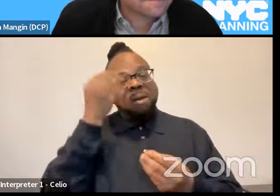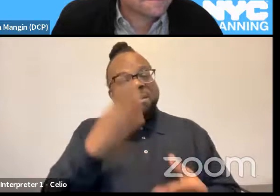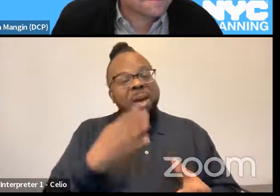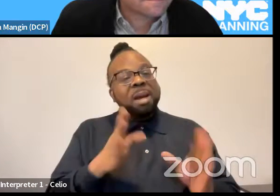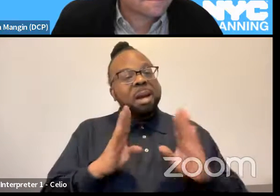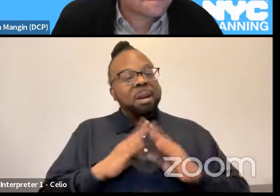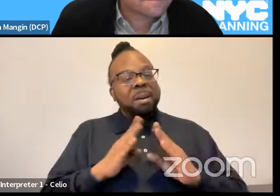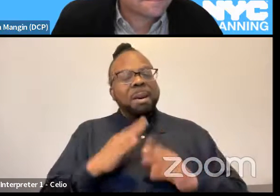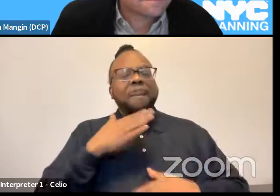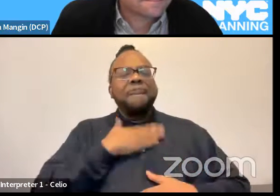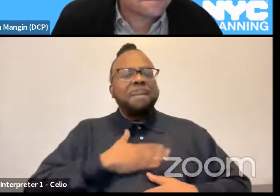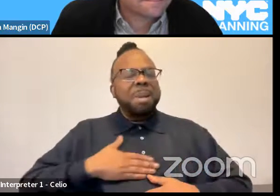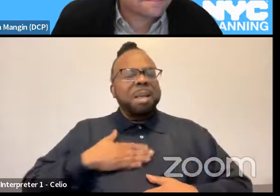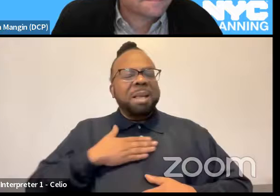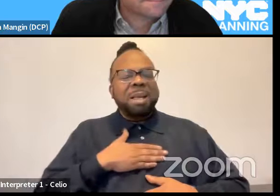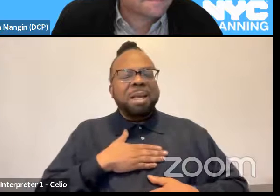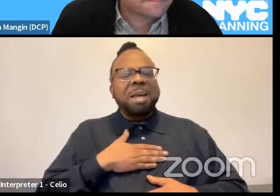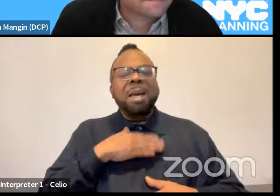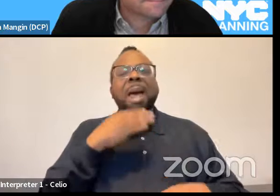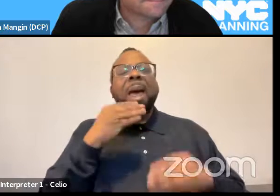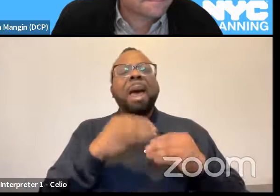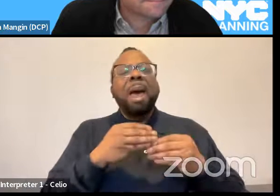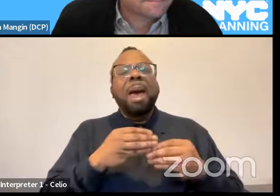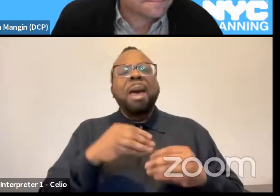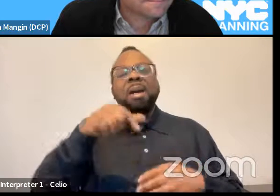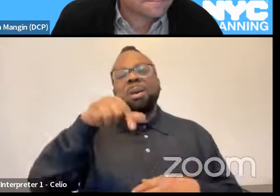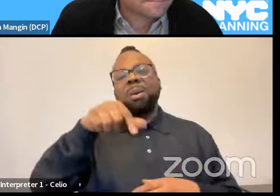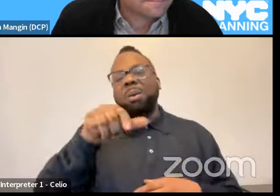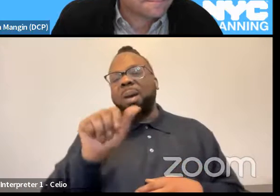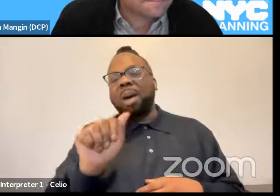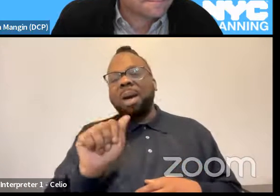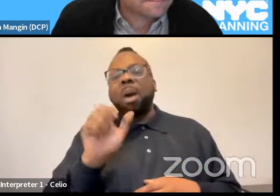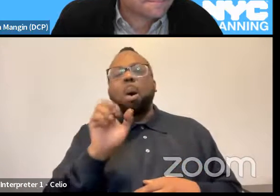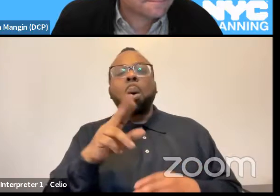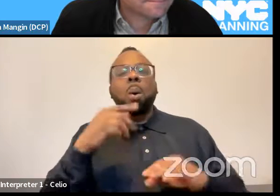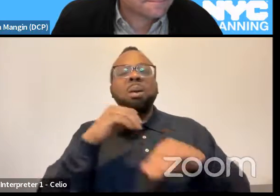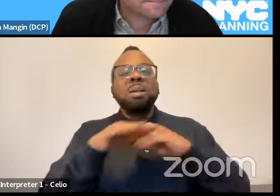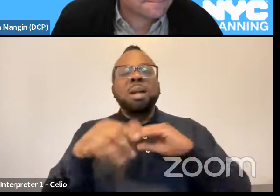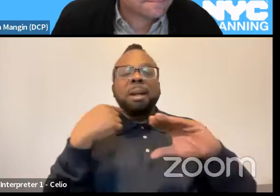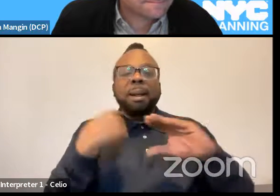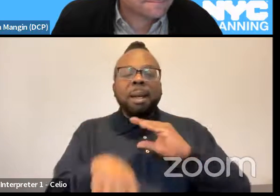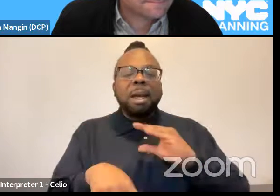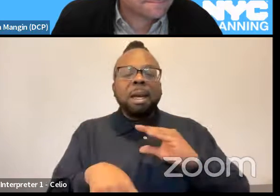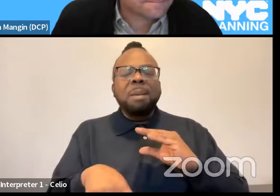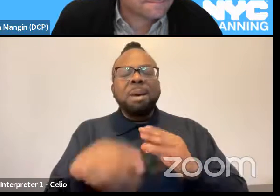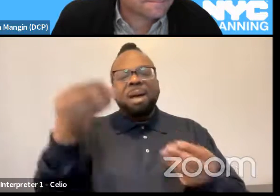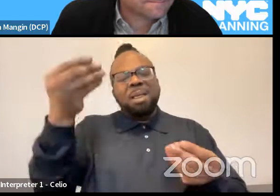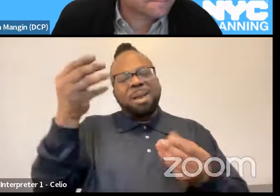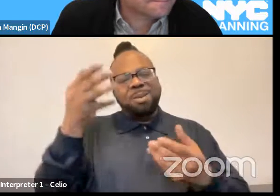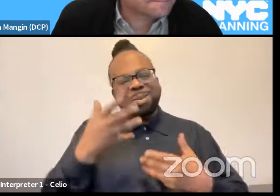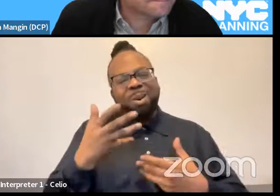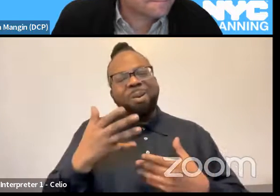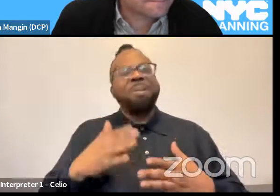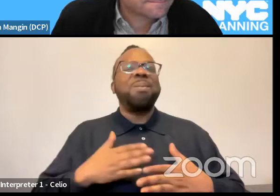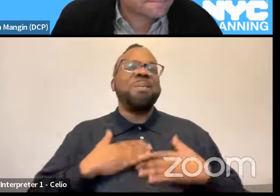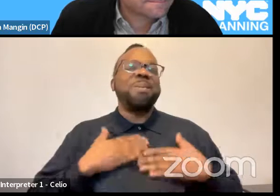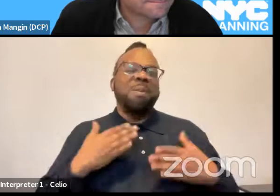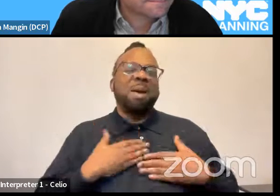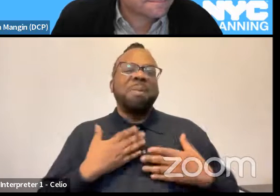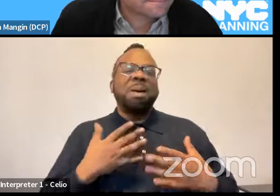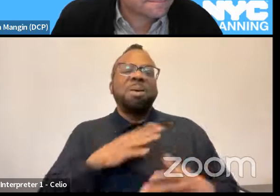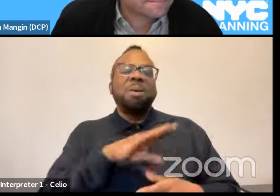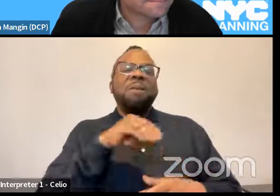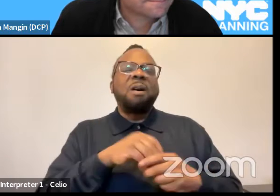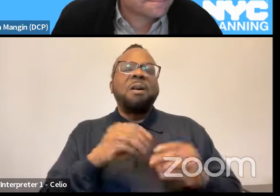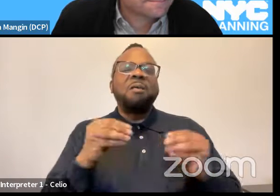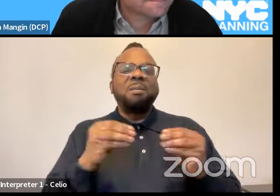please drop in the Q&A or email us and let us know, and we'd be more than happy to engage some more on